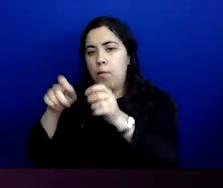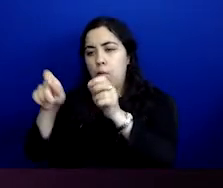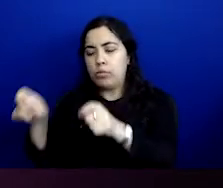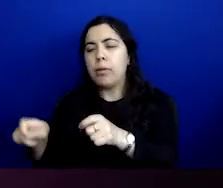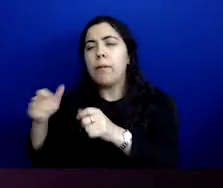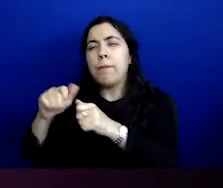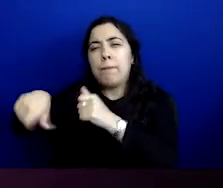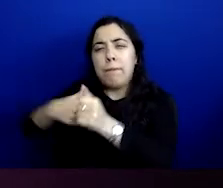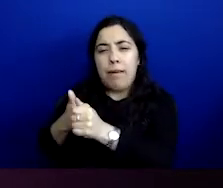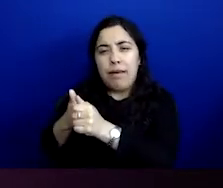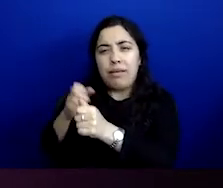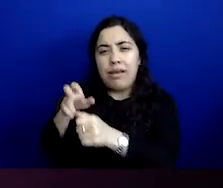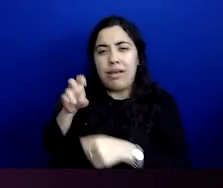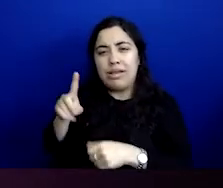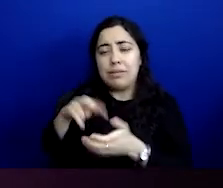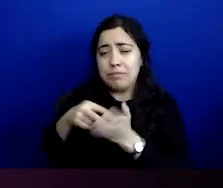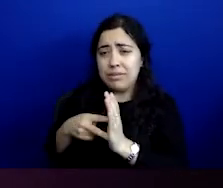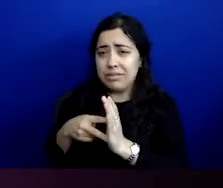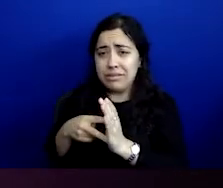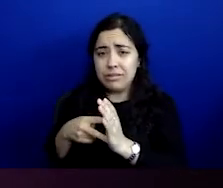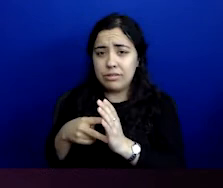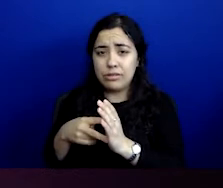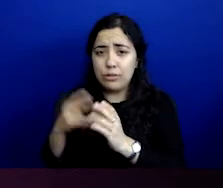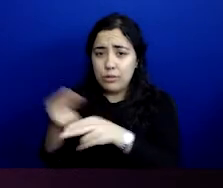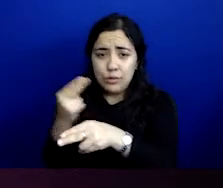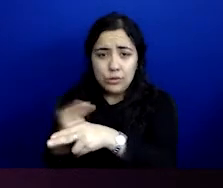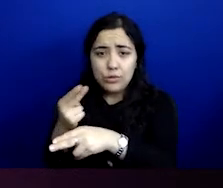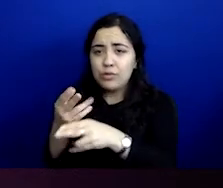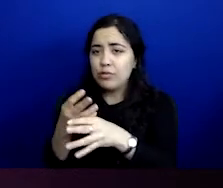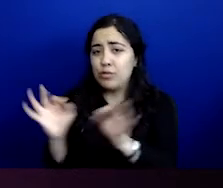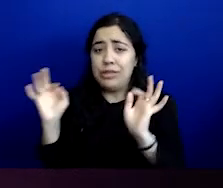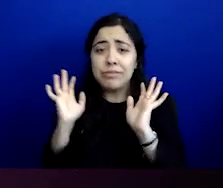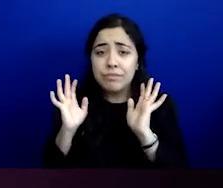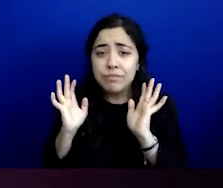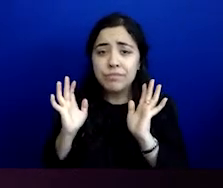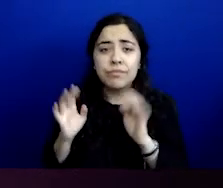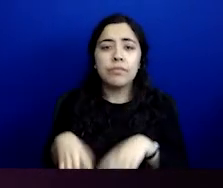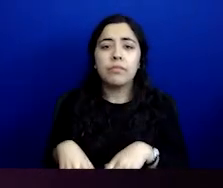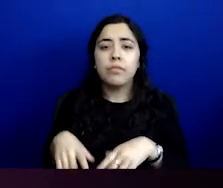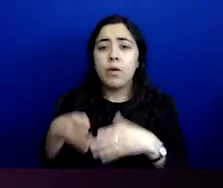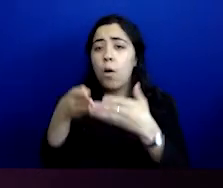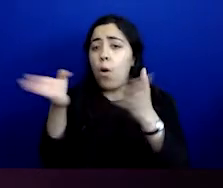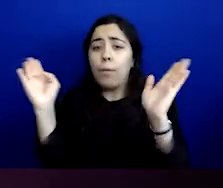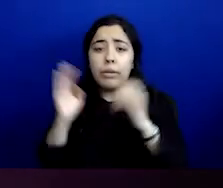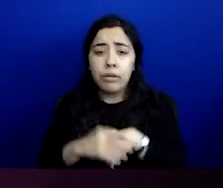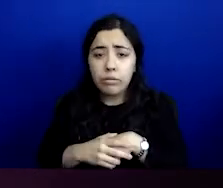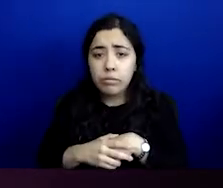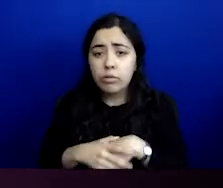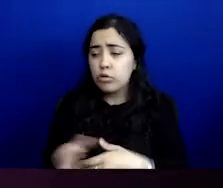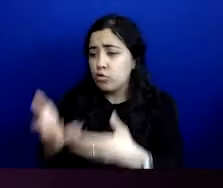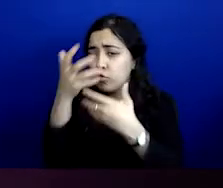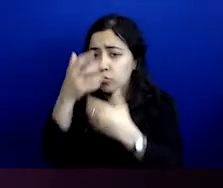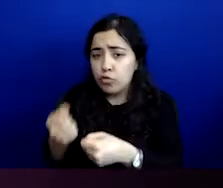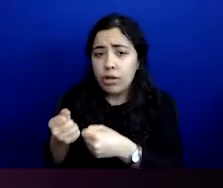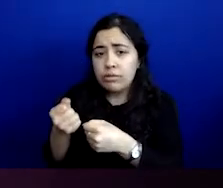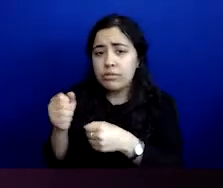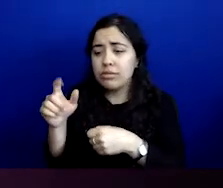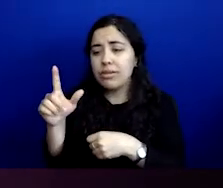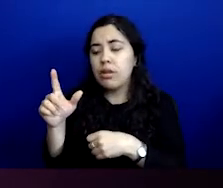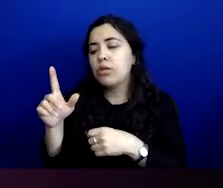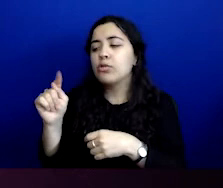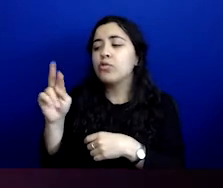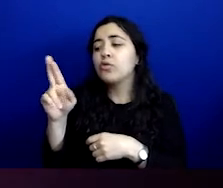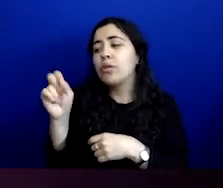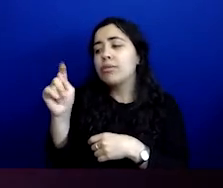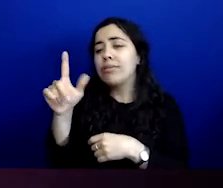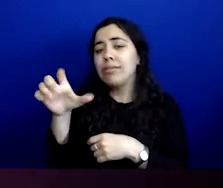is completely open by nature. It's trustless, and you have this idea of immutability. So are these things